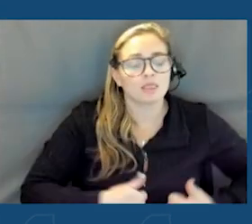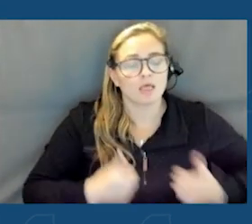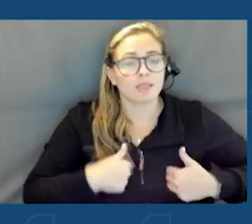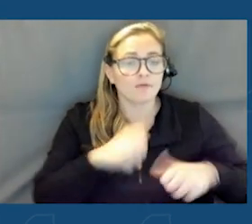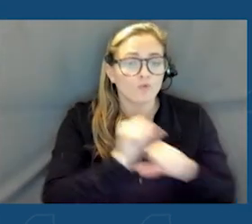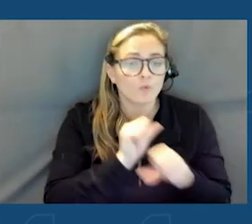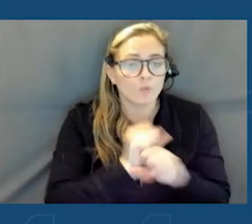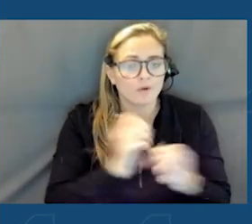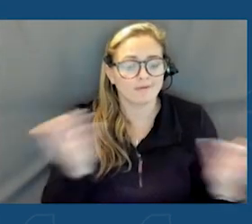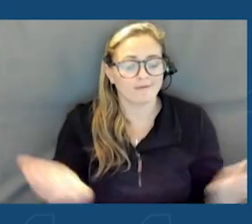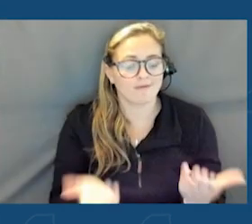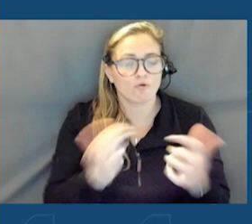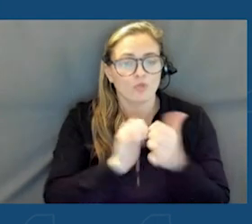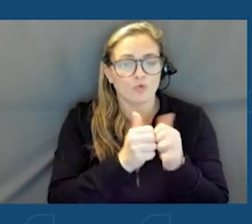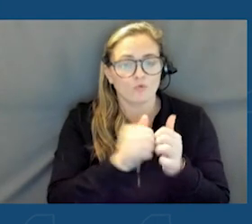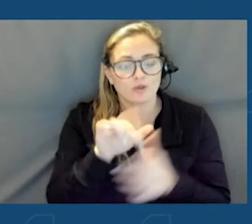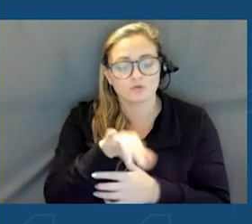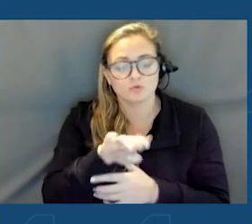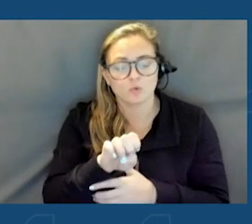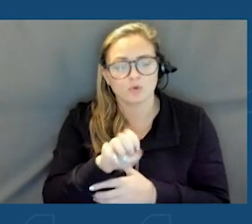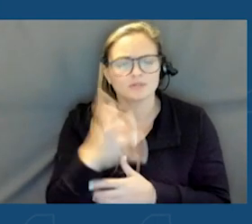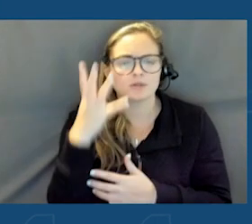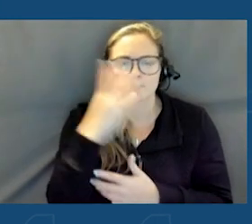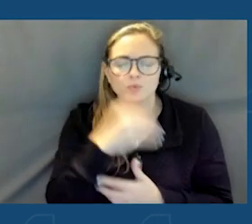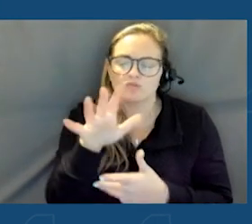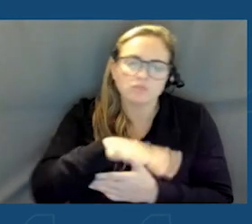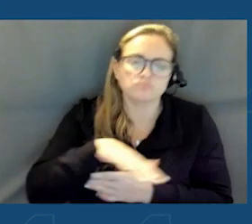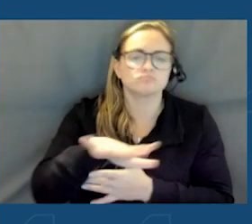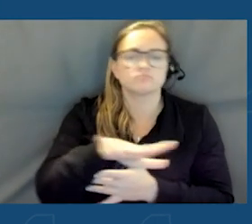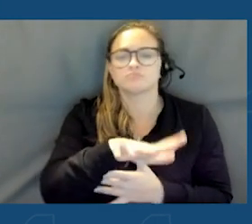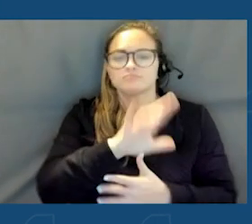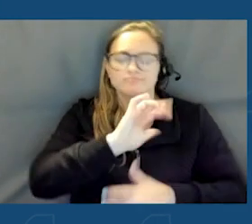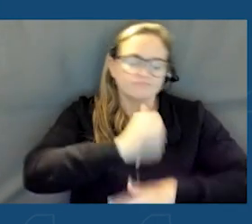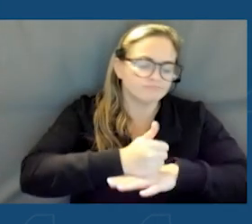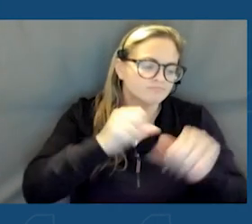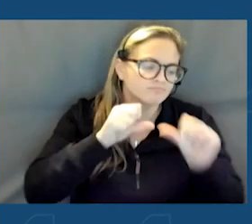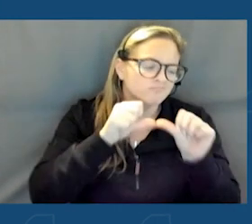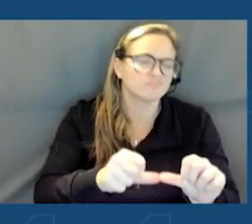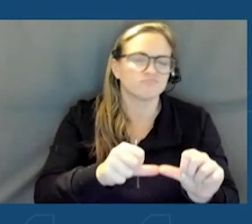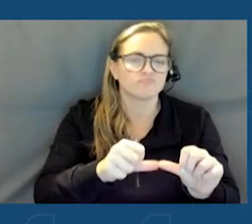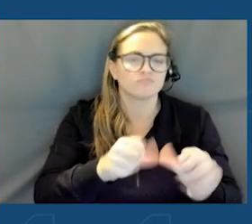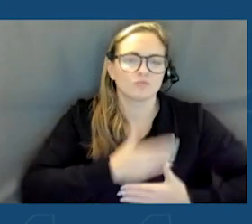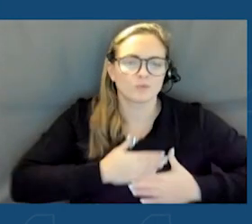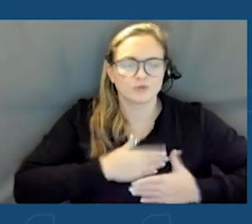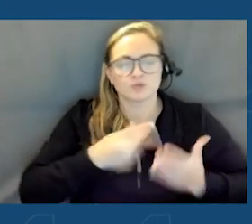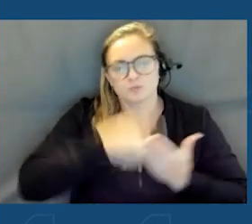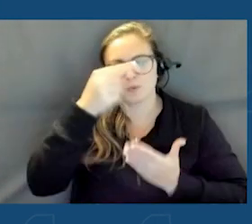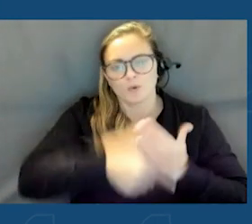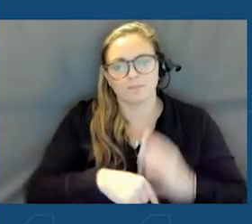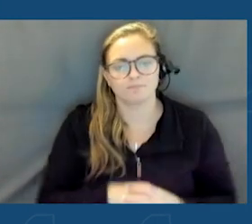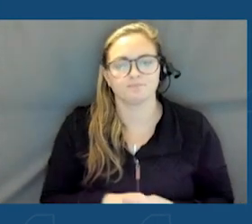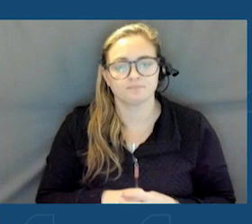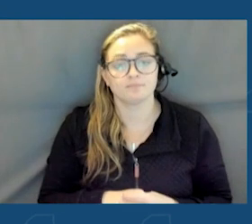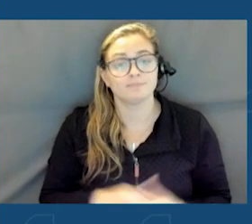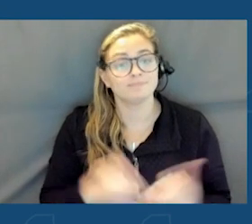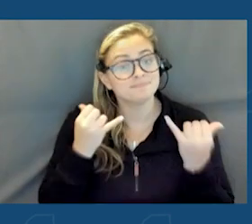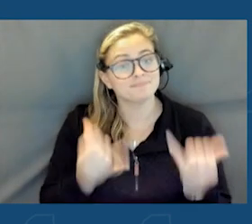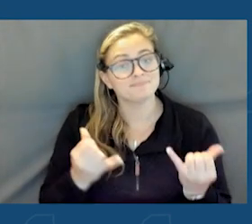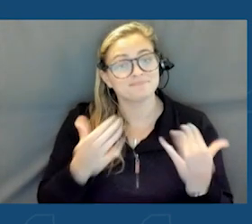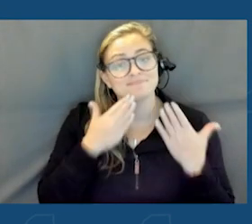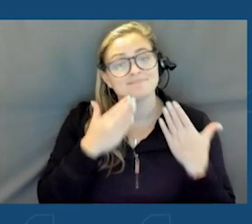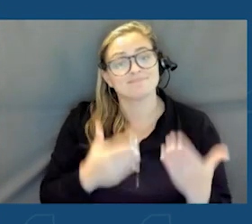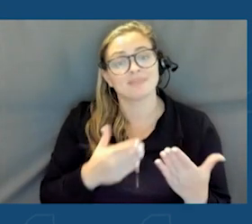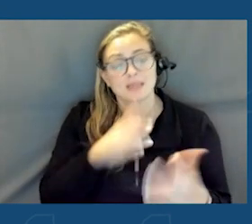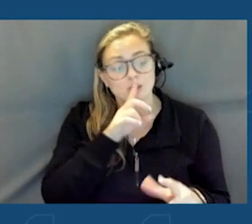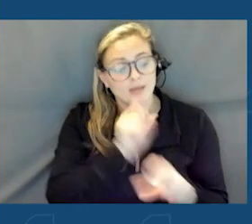race course. This beautiful pavilion is now the permanent home of the Appreciation Program. Today, thanks to the dedication